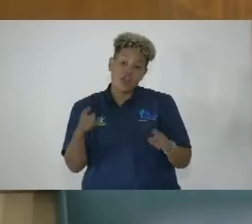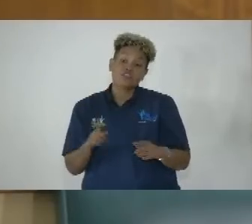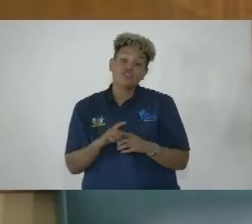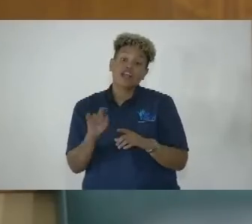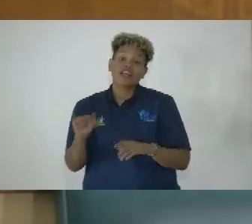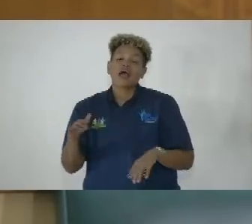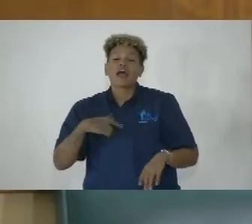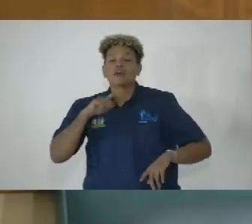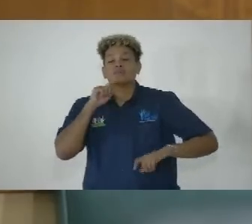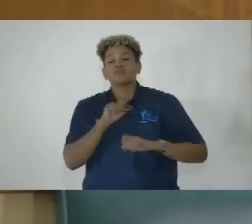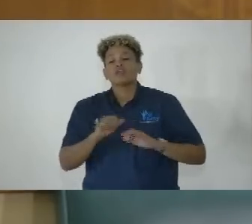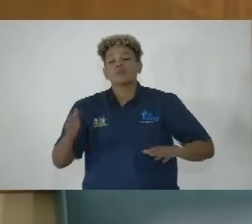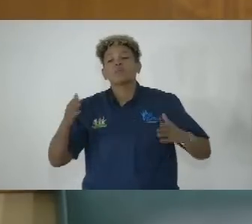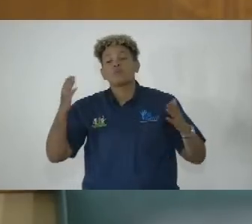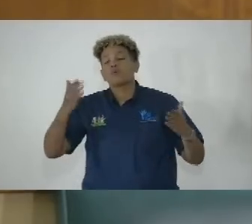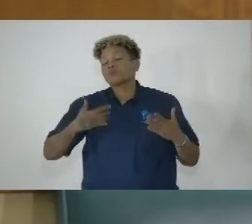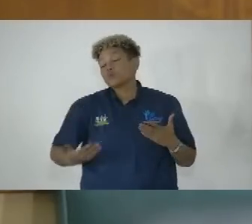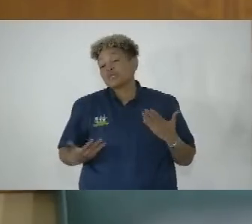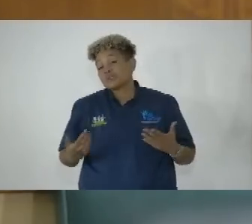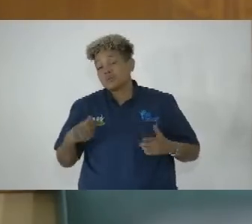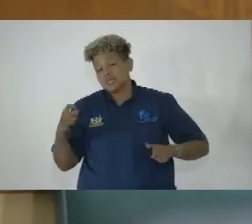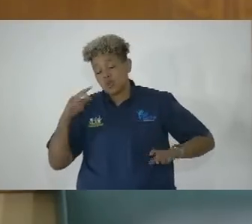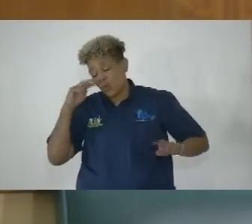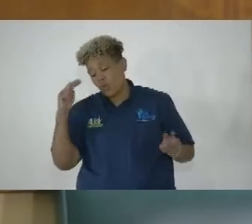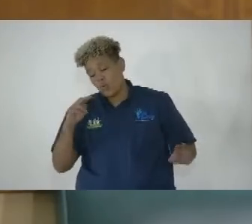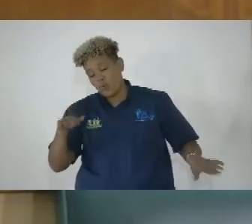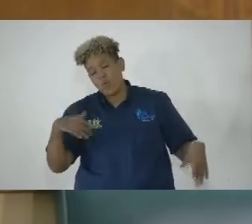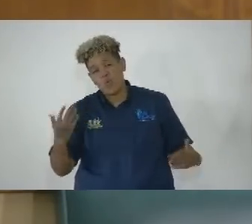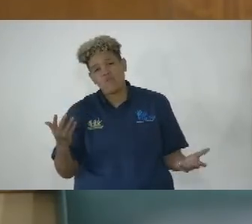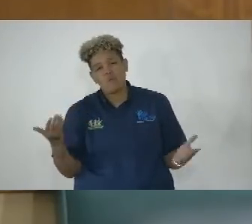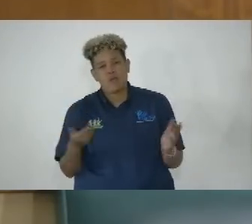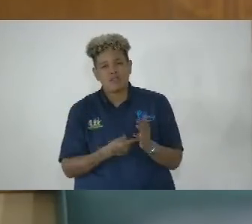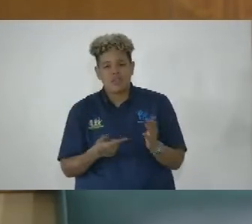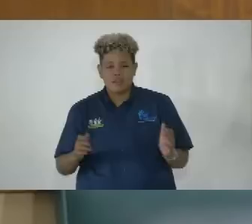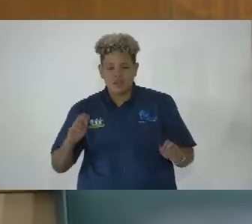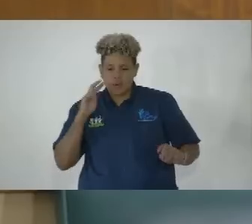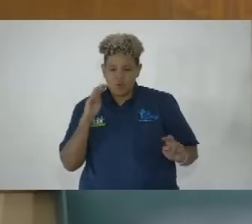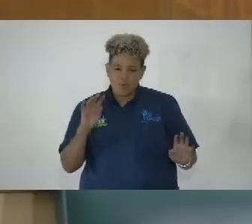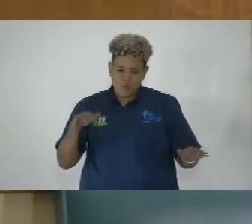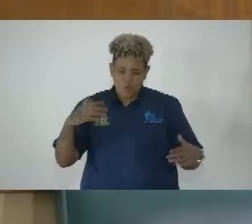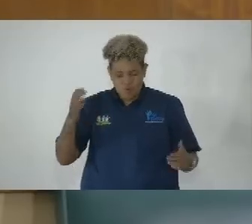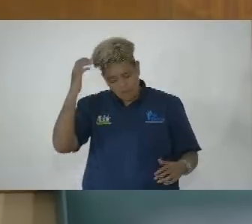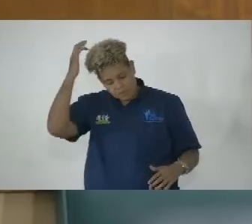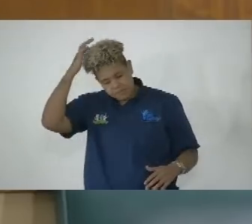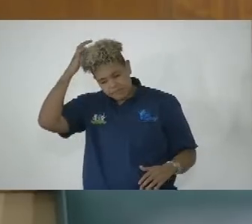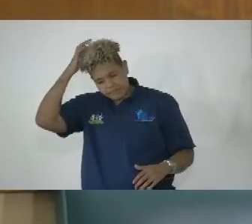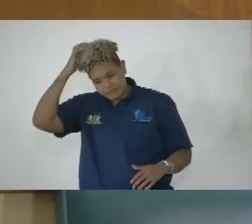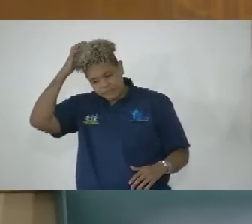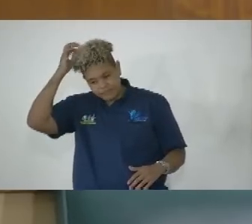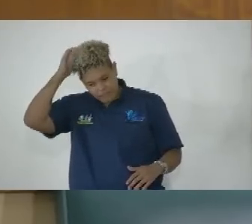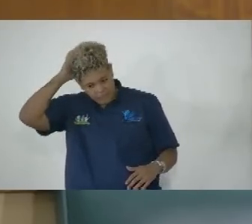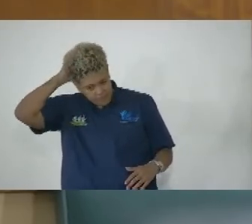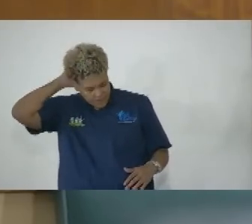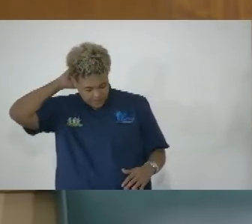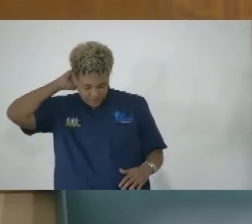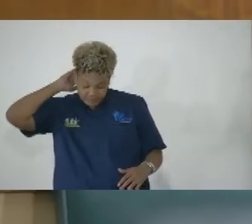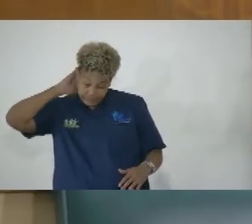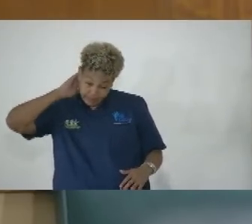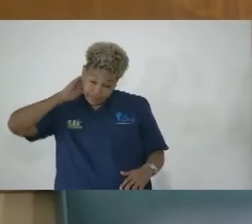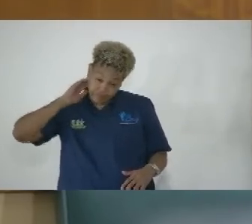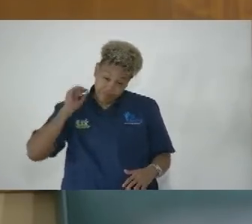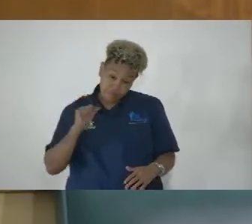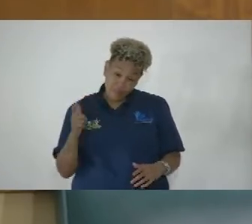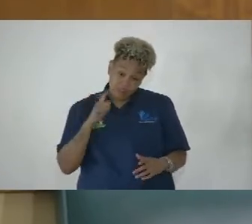I am proposing that perhaps we need to relook what is here. The other thing as well is from the Joint